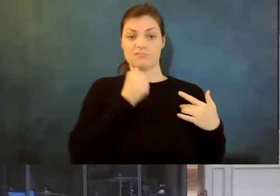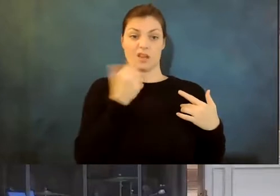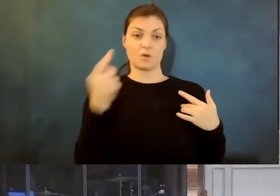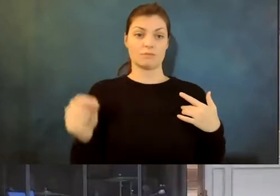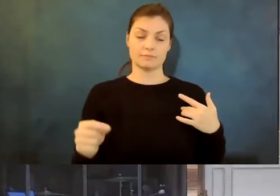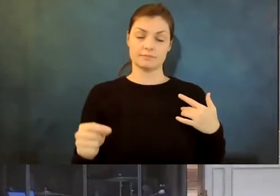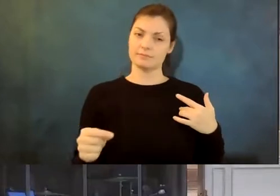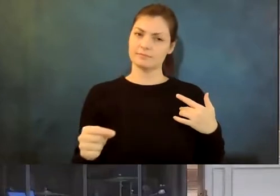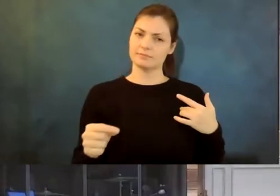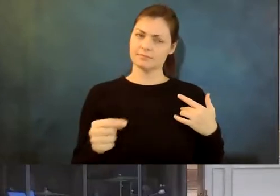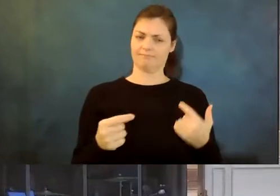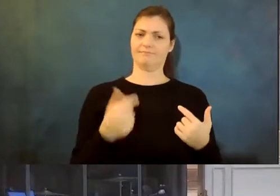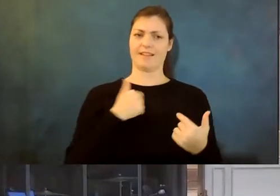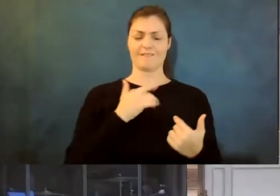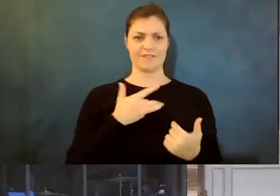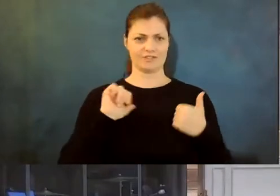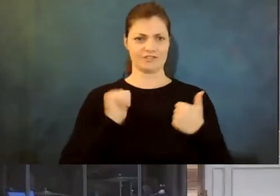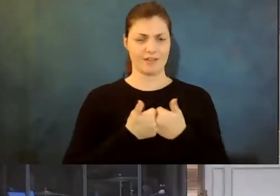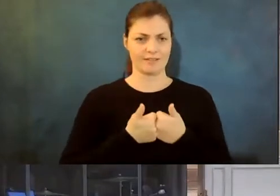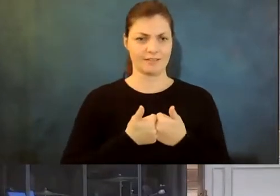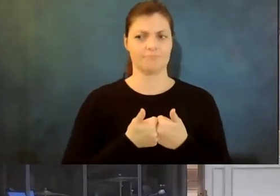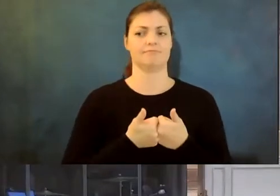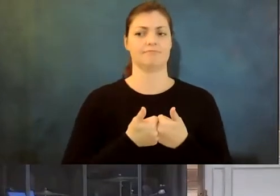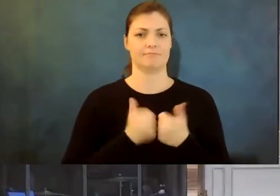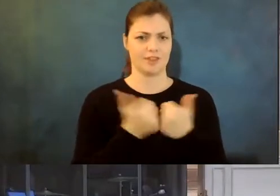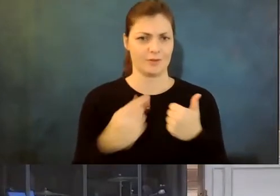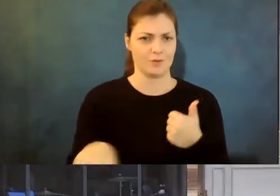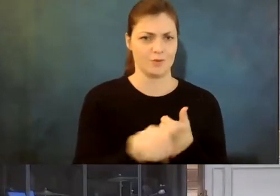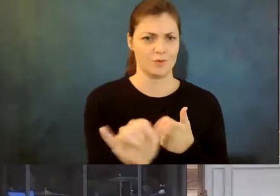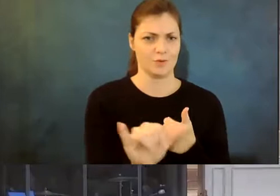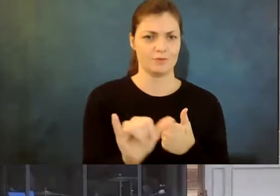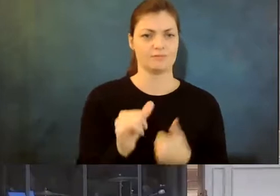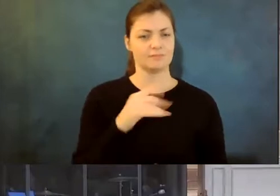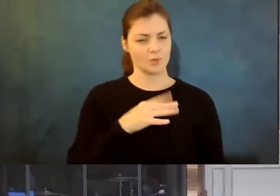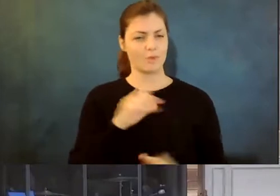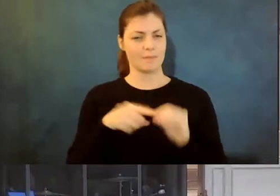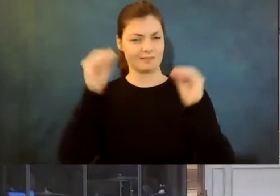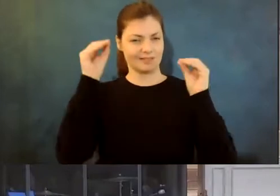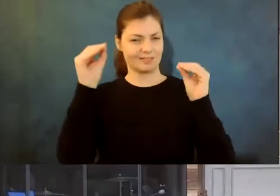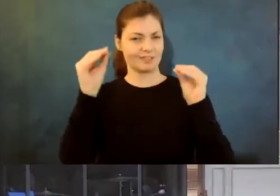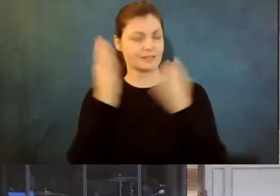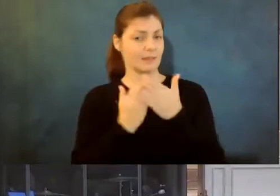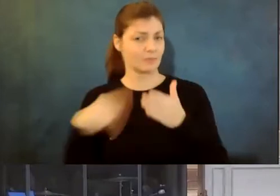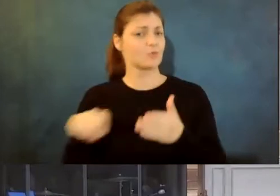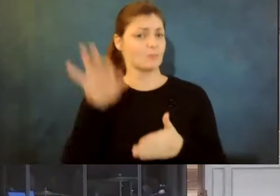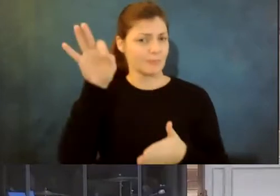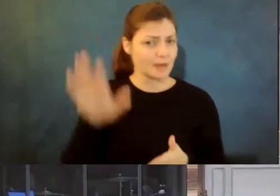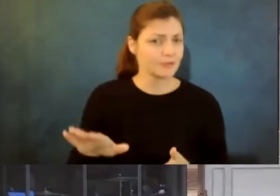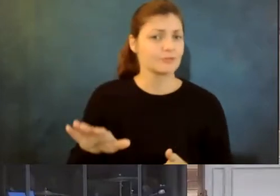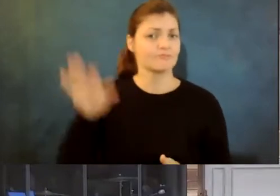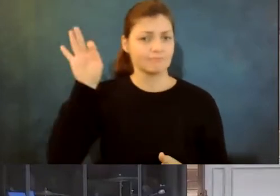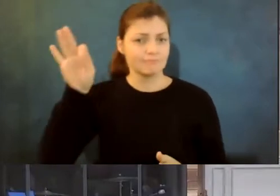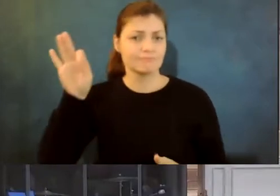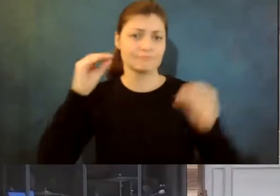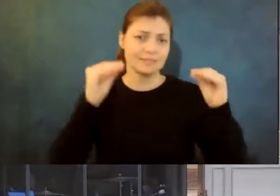And I challenged us, and I was challenged. I mean, one cool thing about teaching, and there's some teachers in here, some pastors and preachers in here, and people